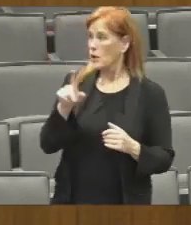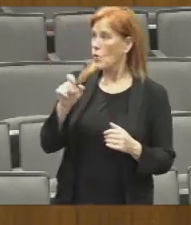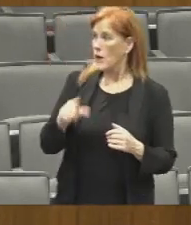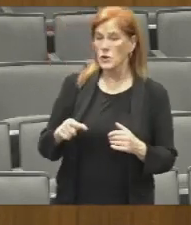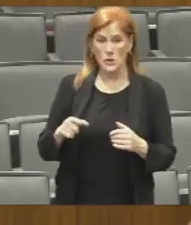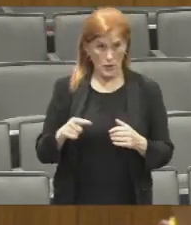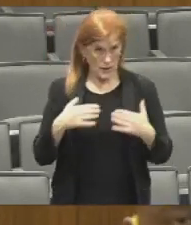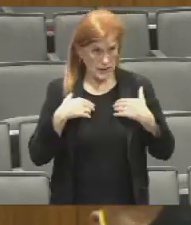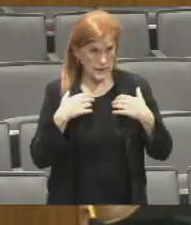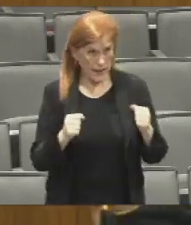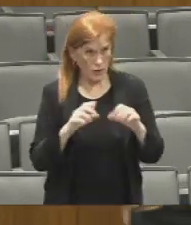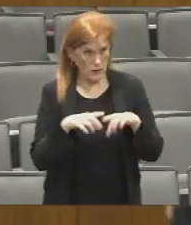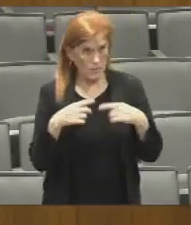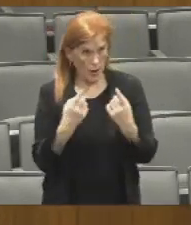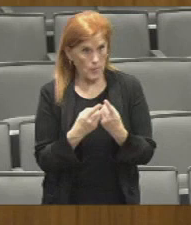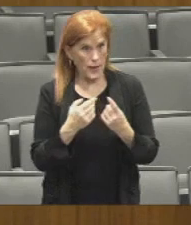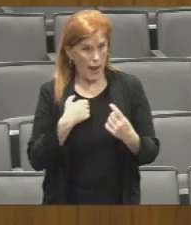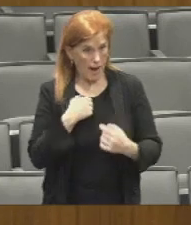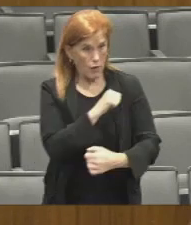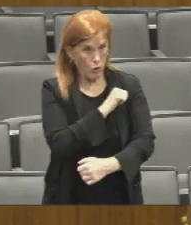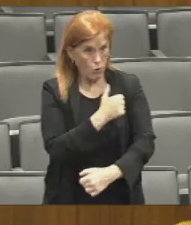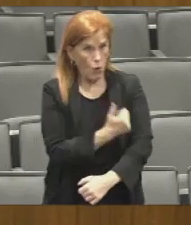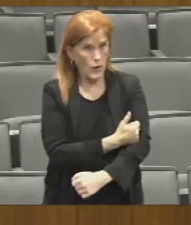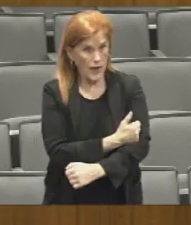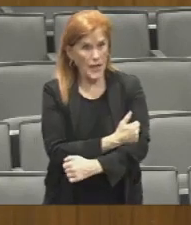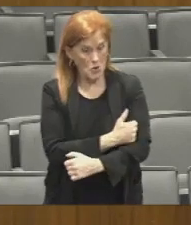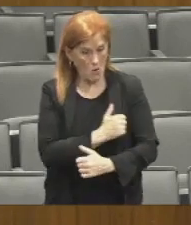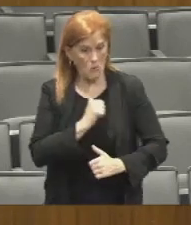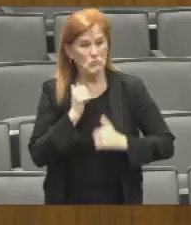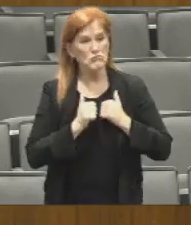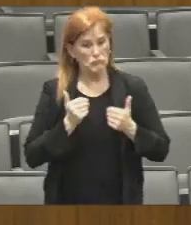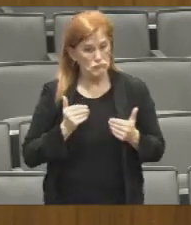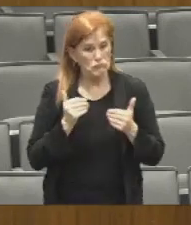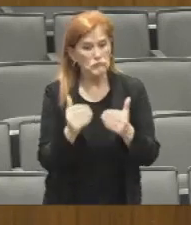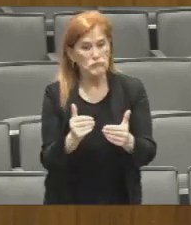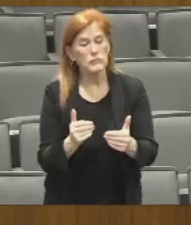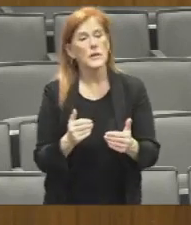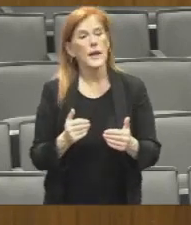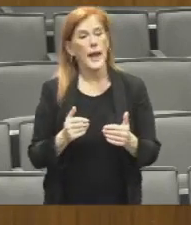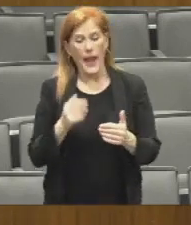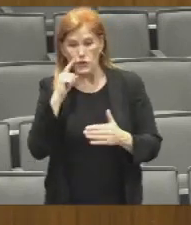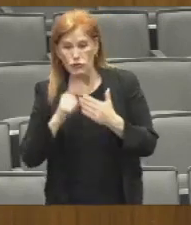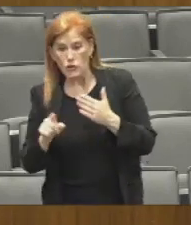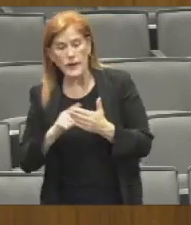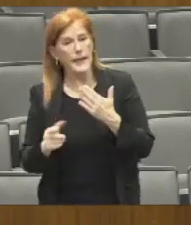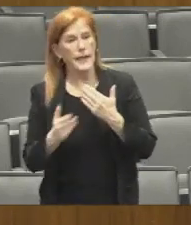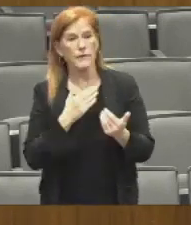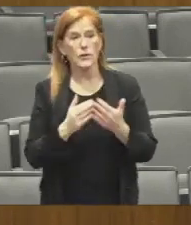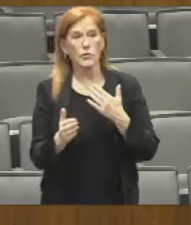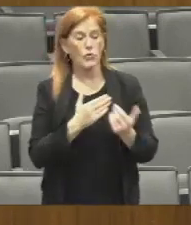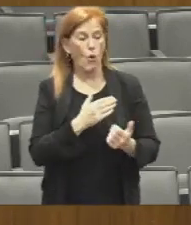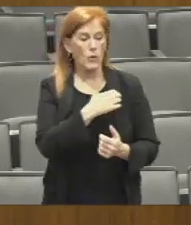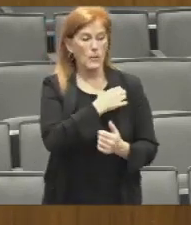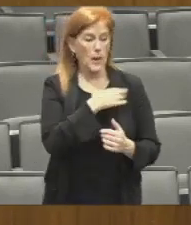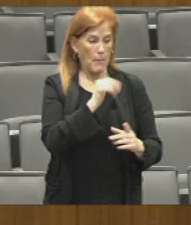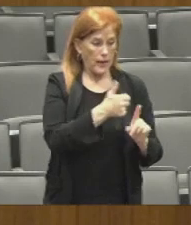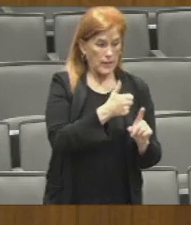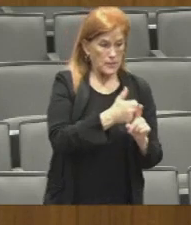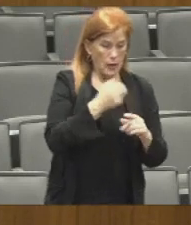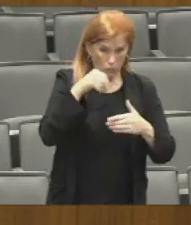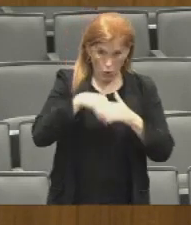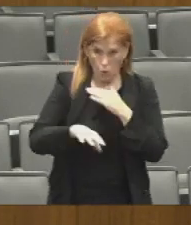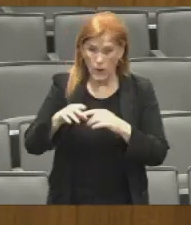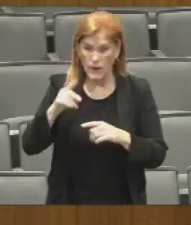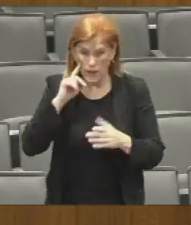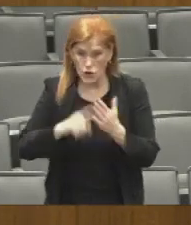the authority to do it in spite of the fact that police can't go in unilaterally by themselves to check? I